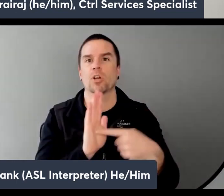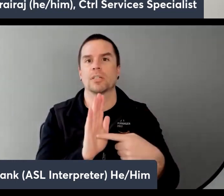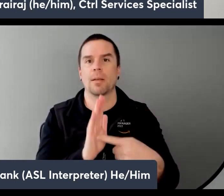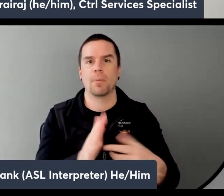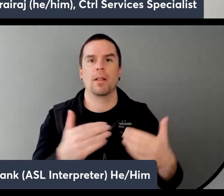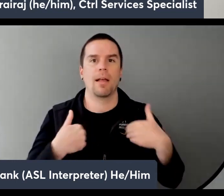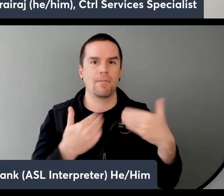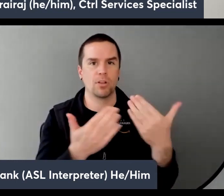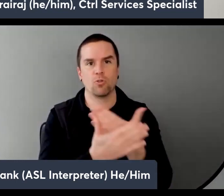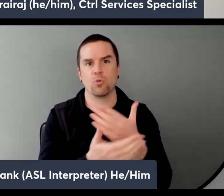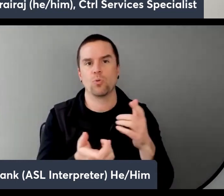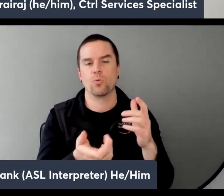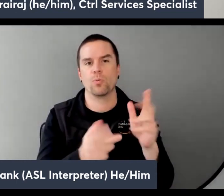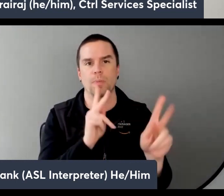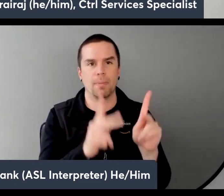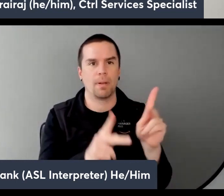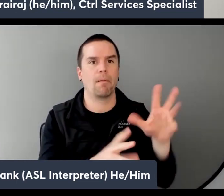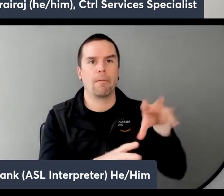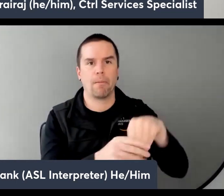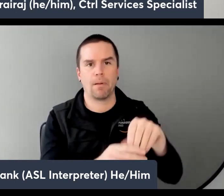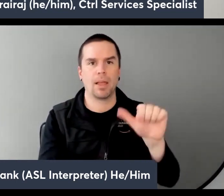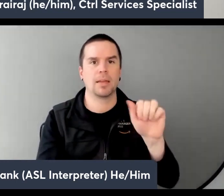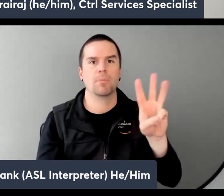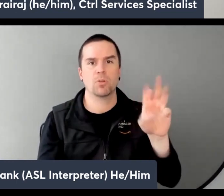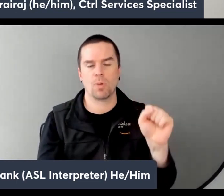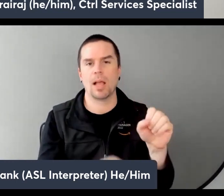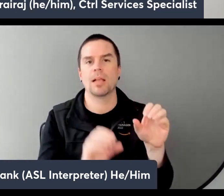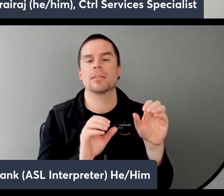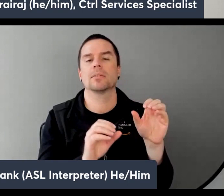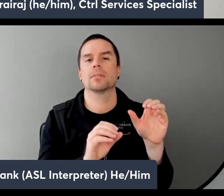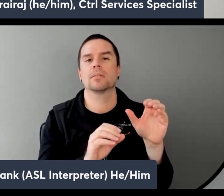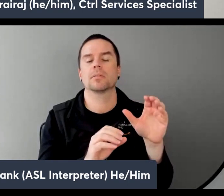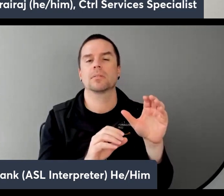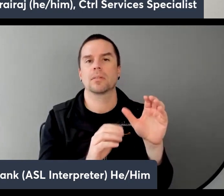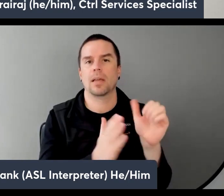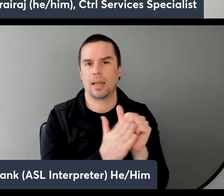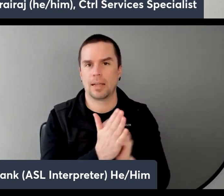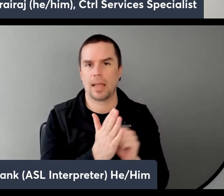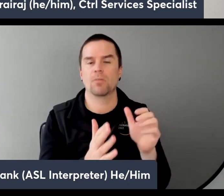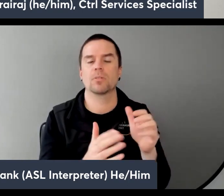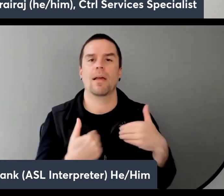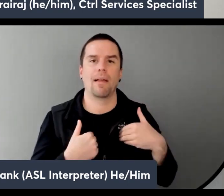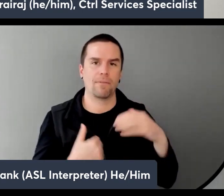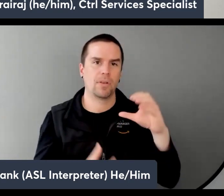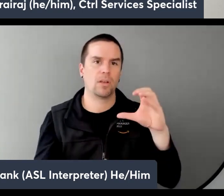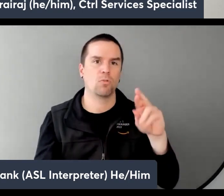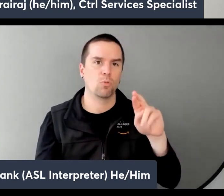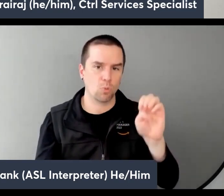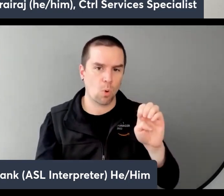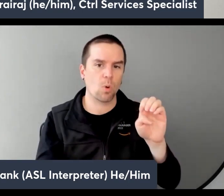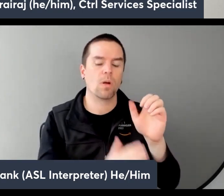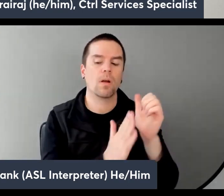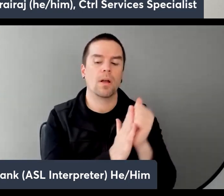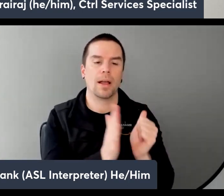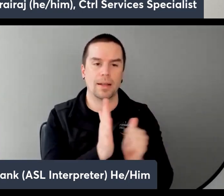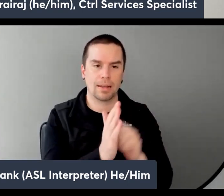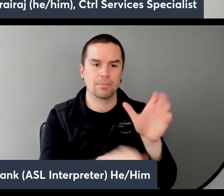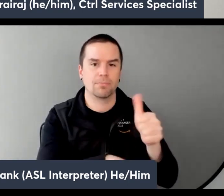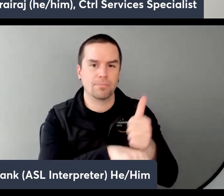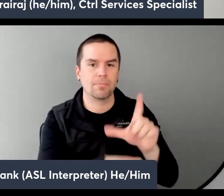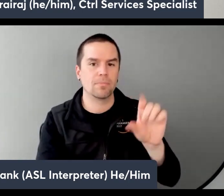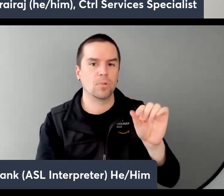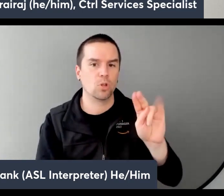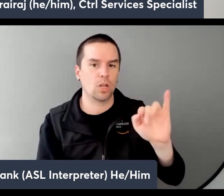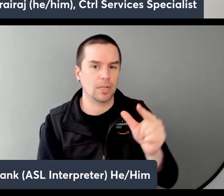within an organization, right? Having some core accounts where you can set up your logging, having a security account where you can sort of host